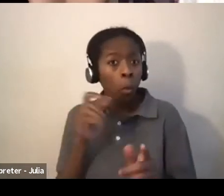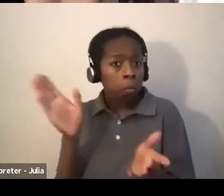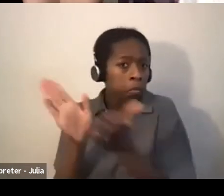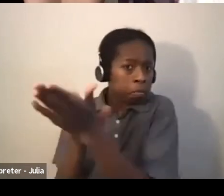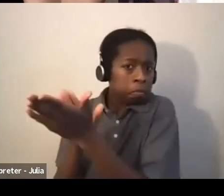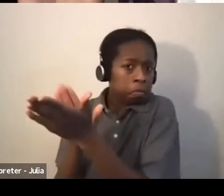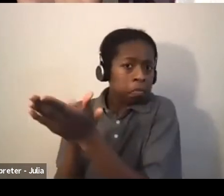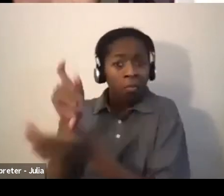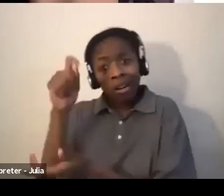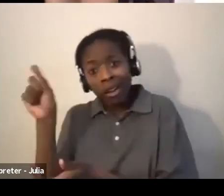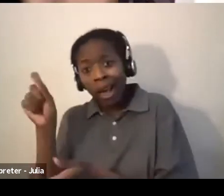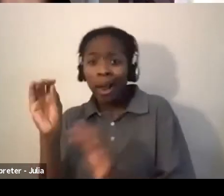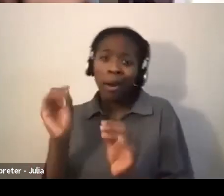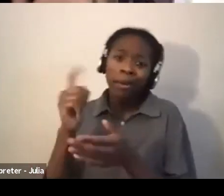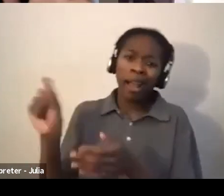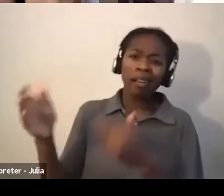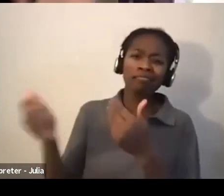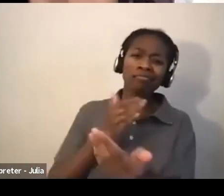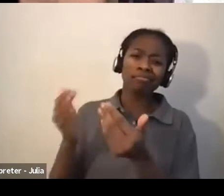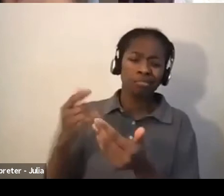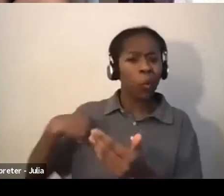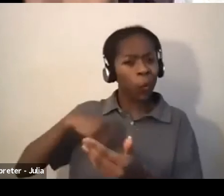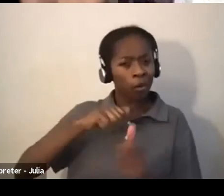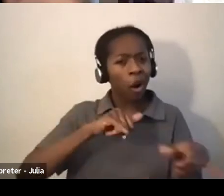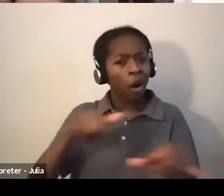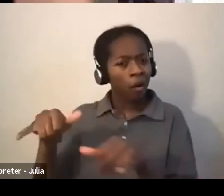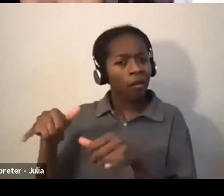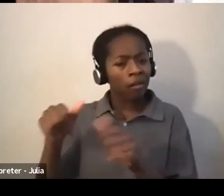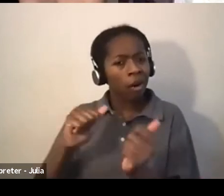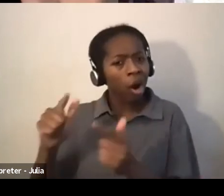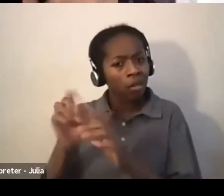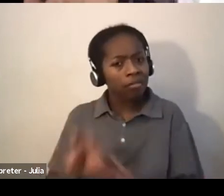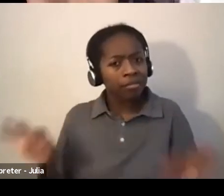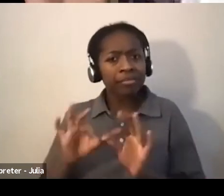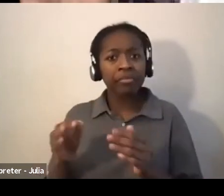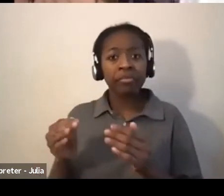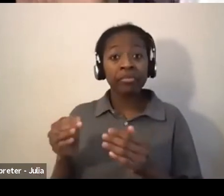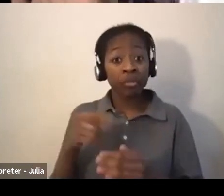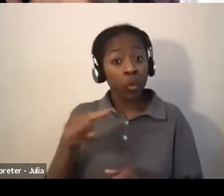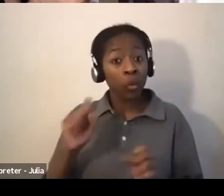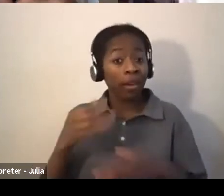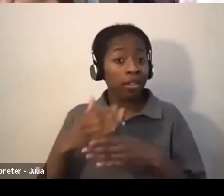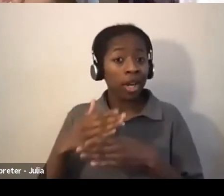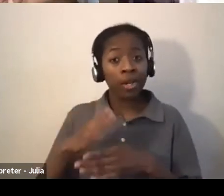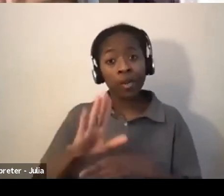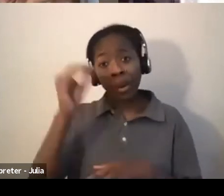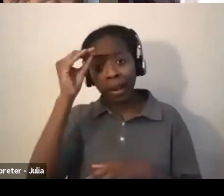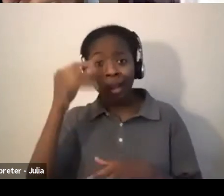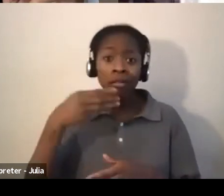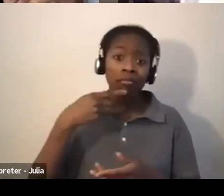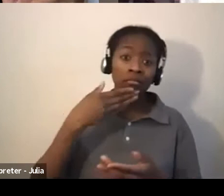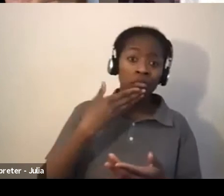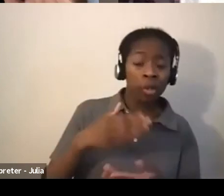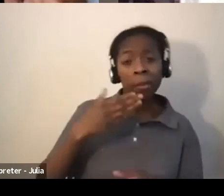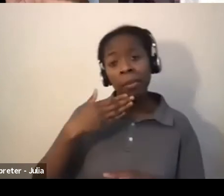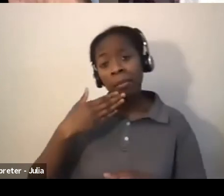with or without a check mark, everyone is worthy enough, excuse me, to speak their opinion, whether it's good or bad. You may not agree with it or disagree with it, but I feel everyone